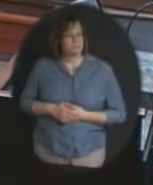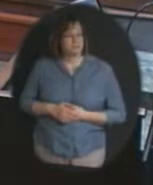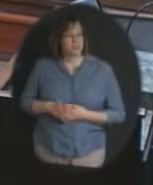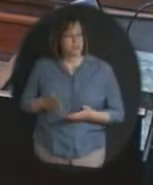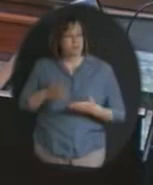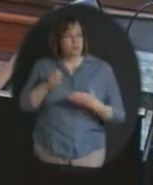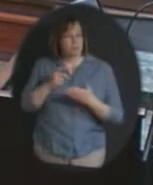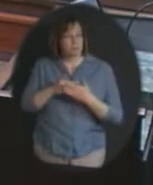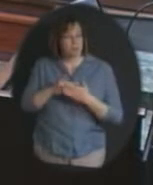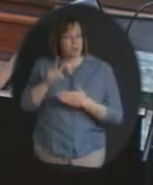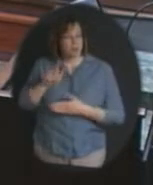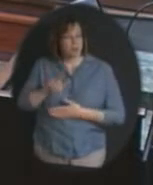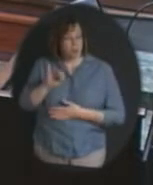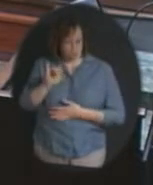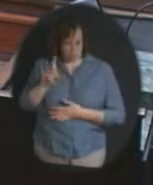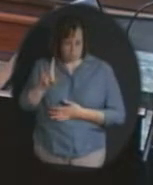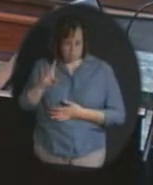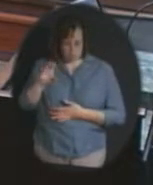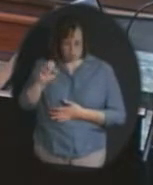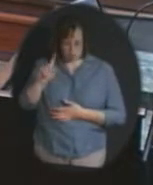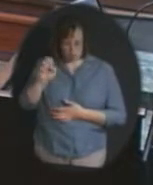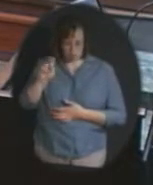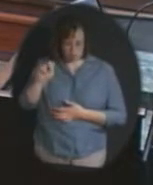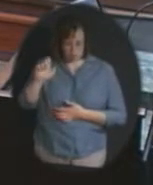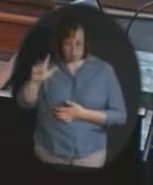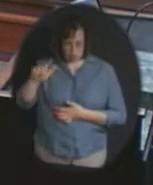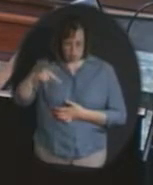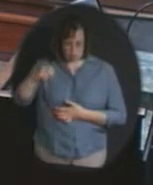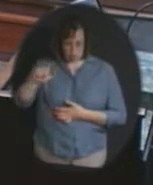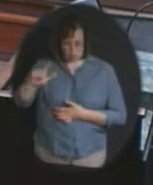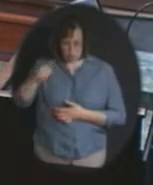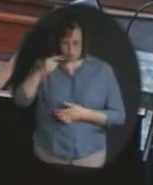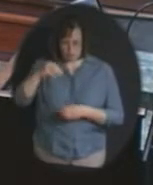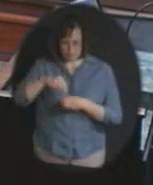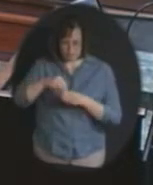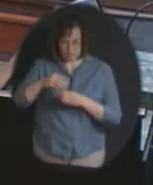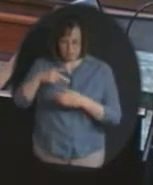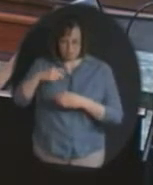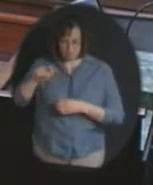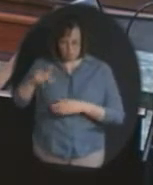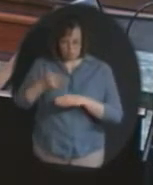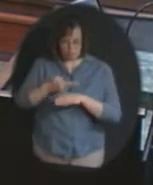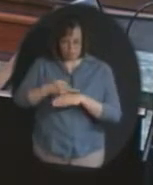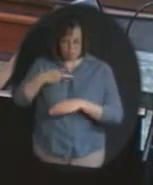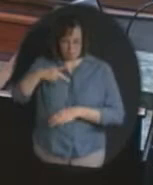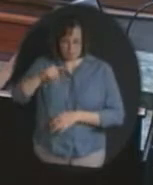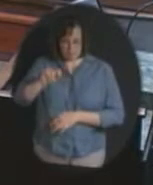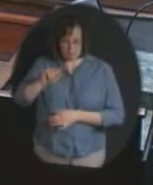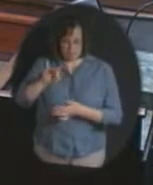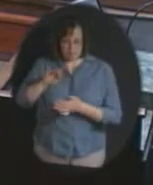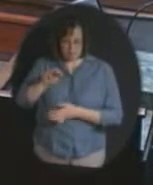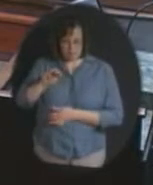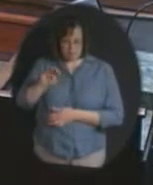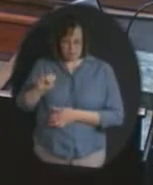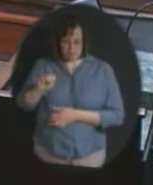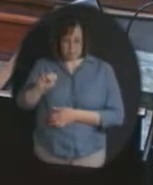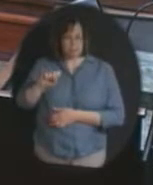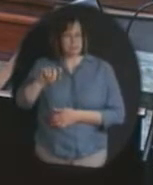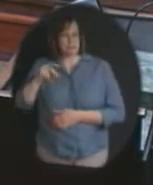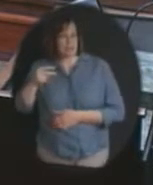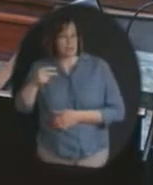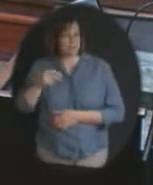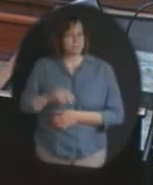Move to approve the low bid from Continental Pool Incorporated for the pool interior renovation at Pioneer Trail Middle School. Second?